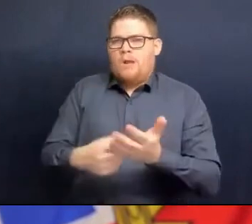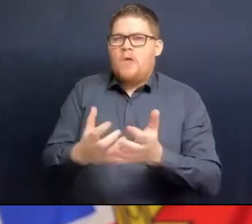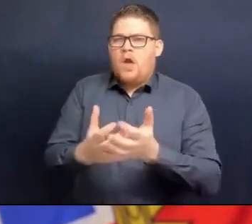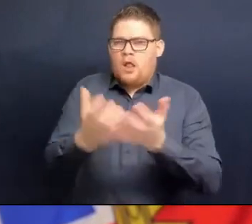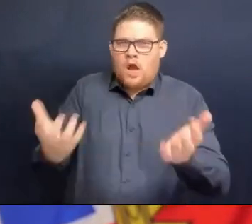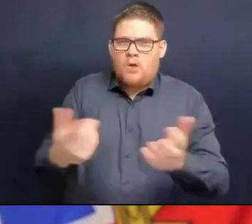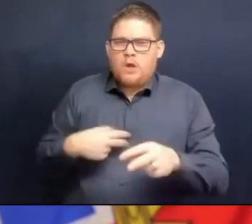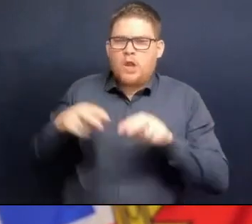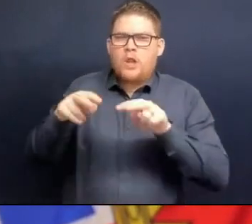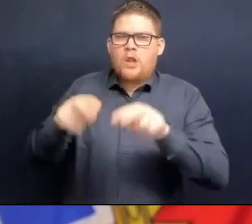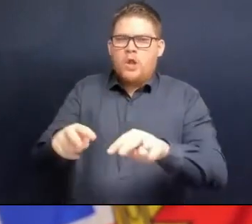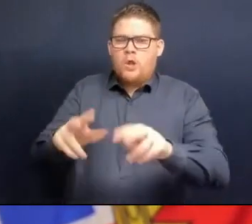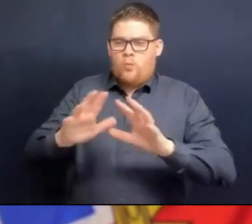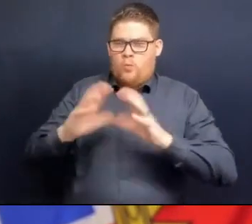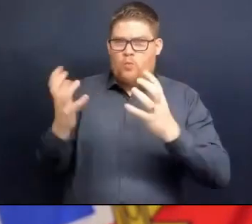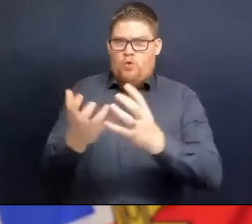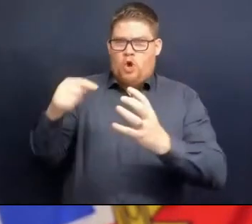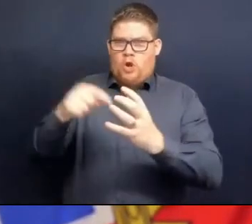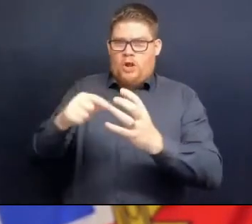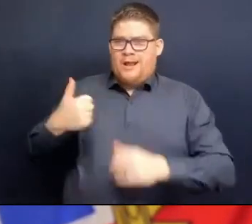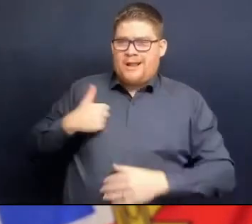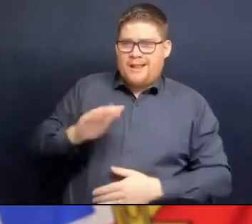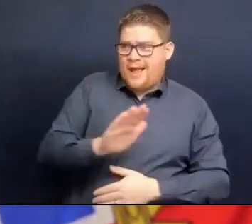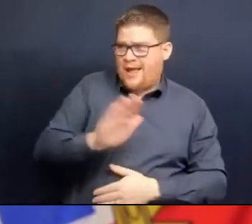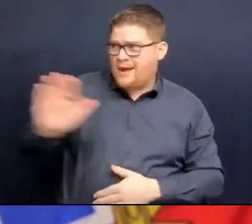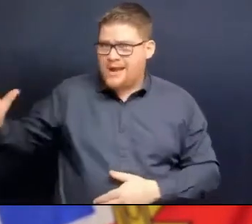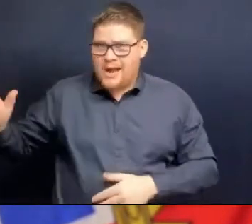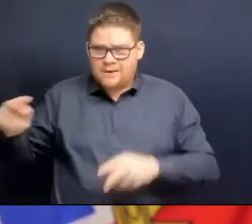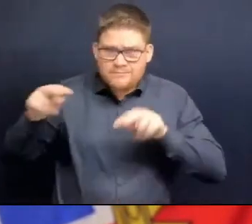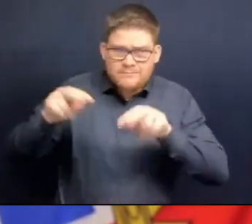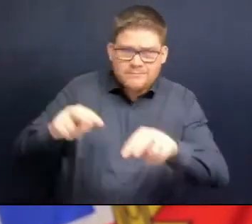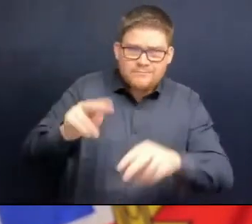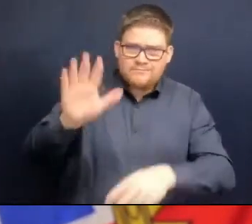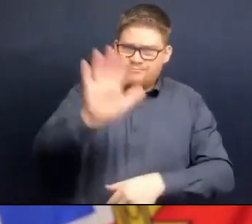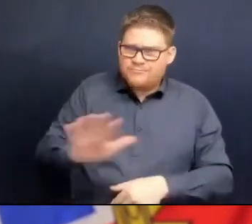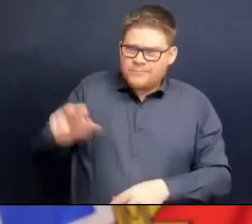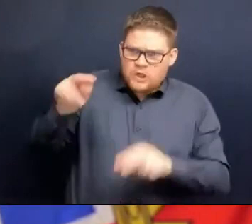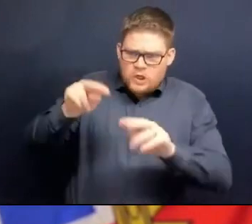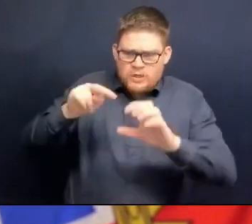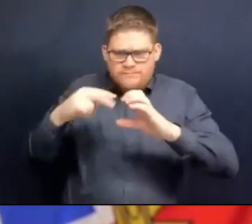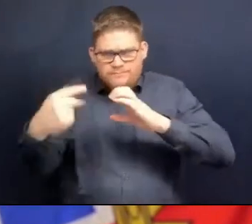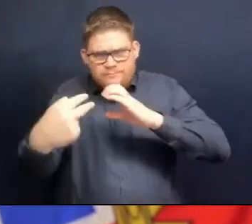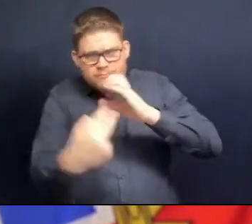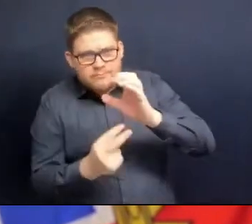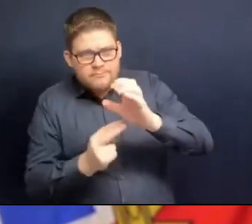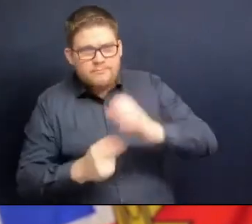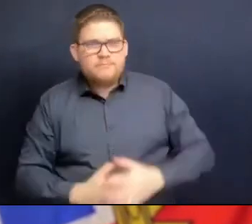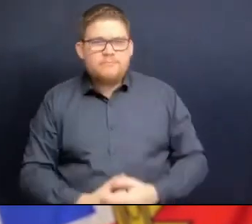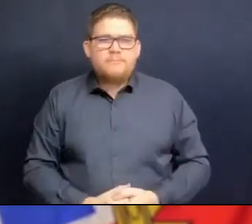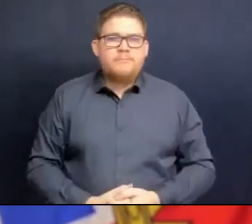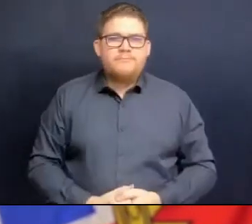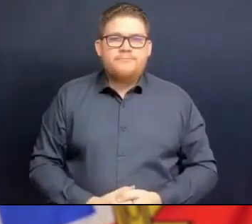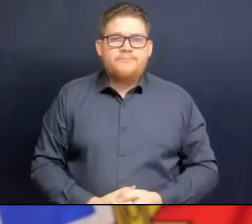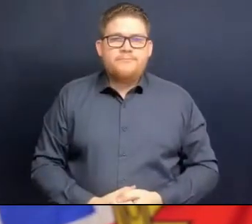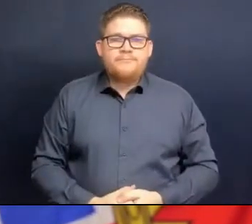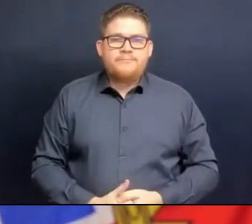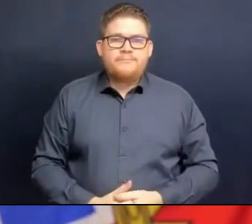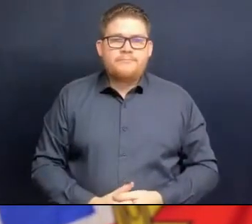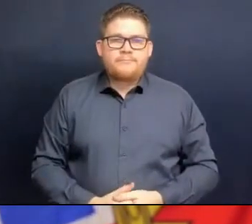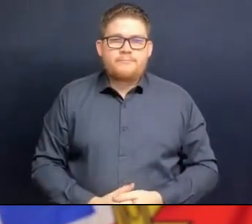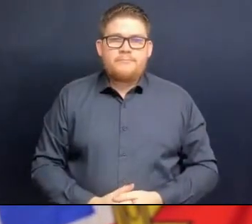looking at what's happening in different scenarios around the world and around the country and even within BC. So it is important.